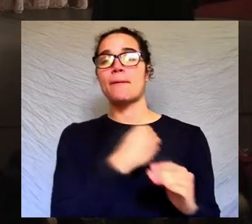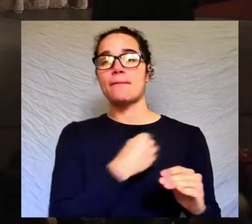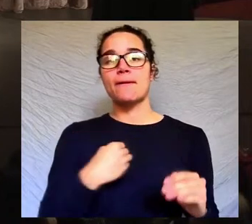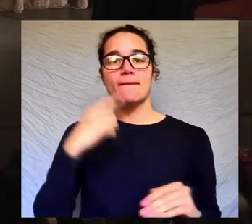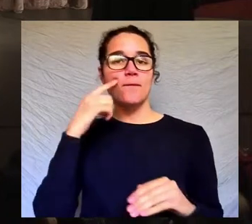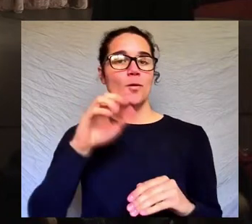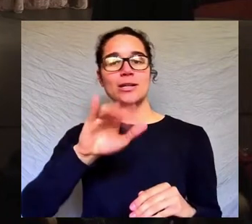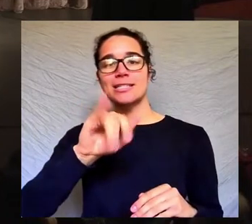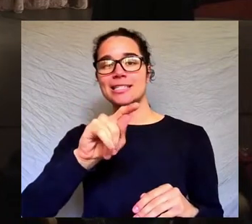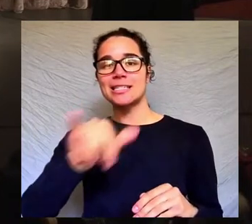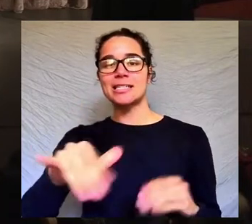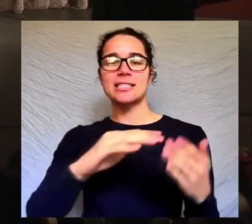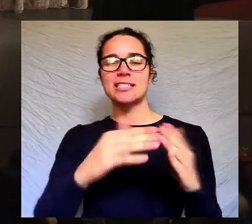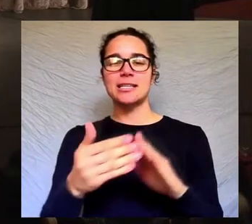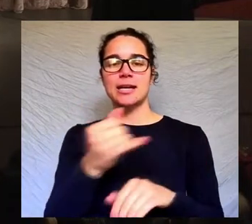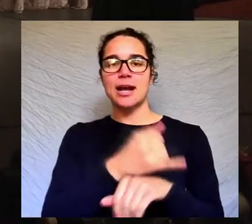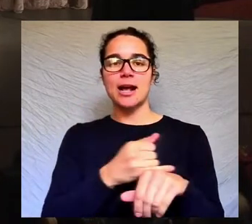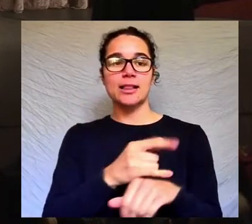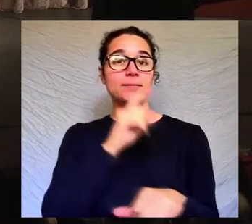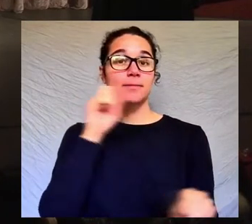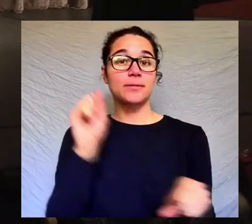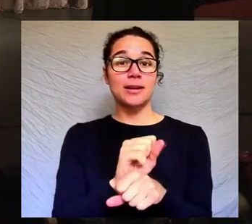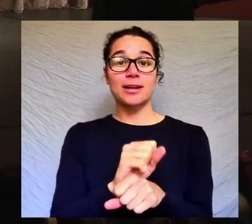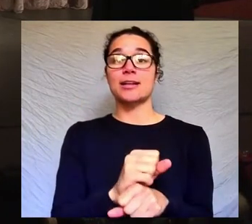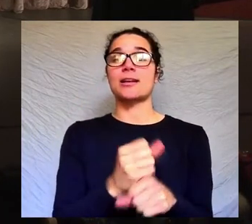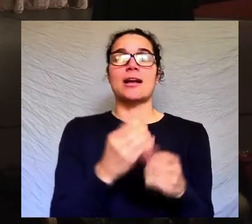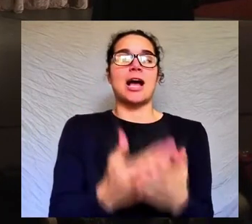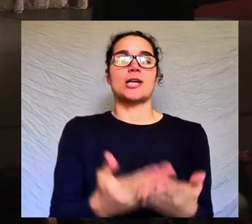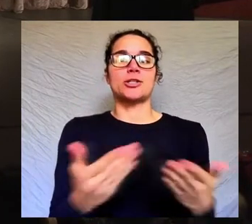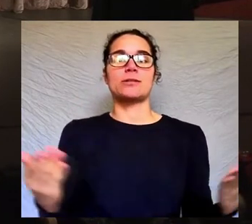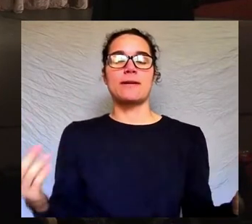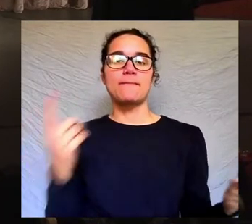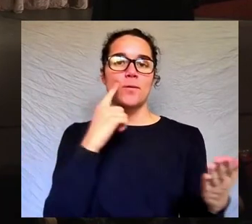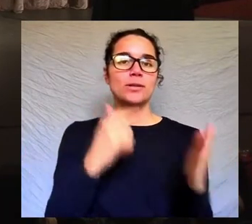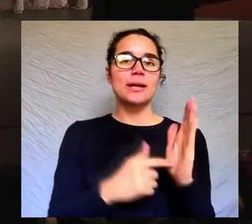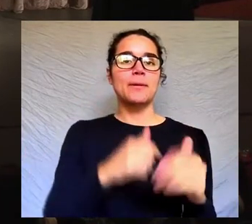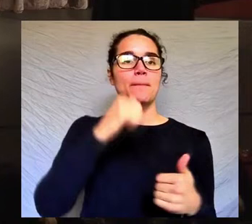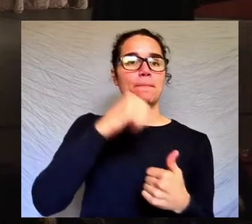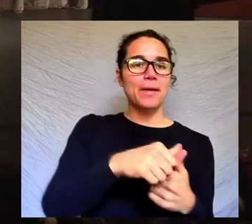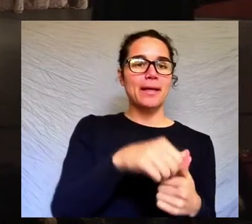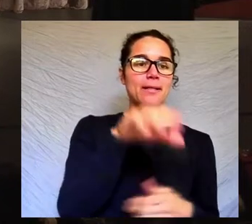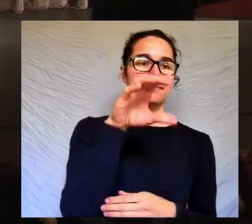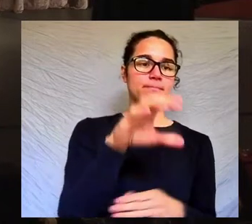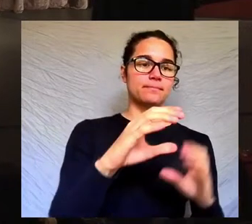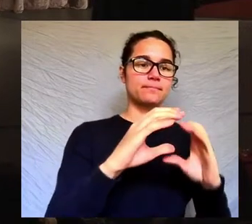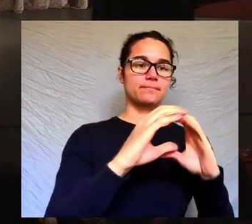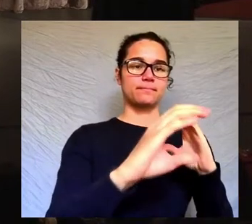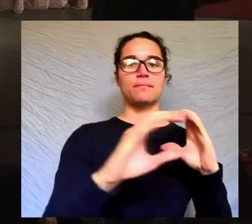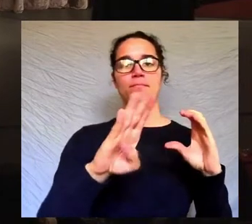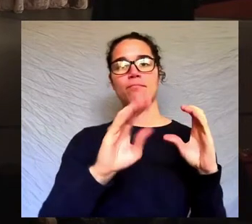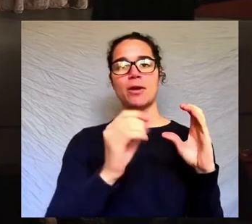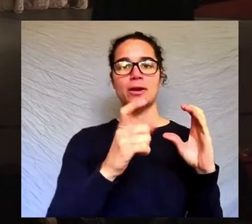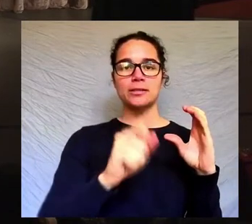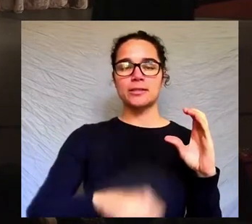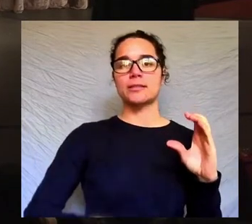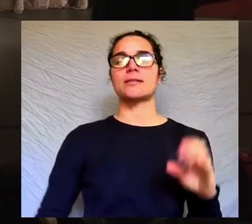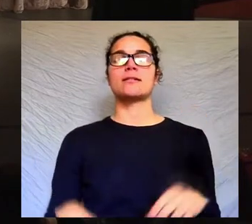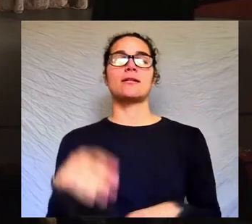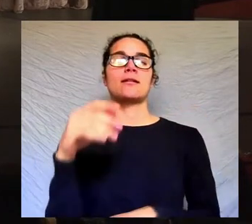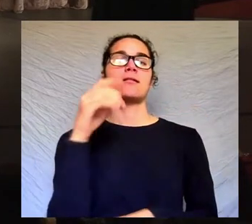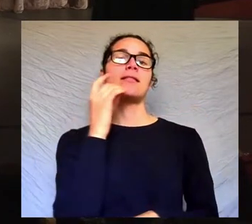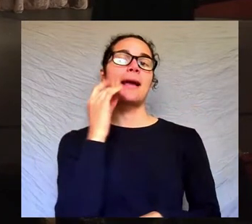objects, mailboxes, lampposts, cars, and more, and are the main characters who demonstrate